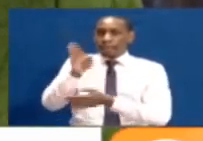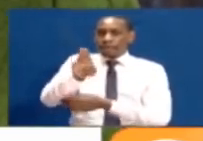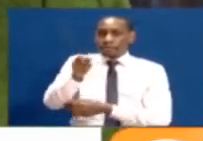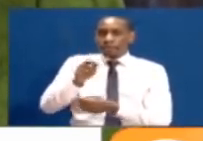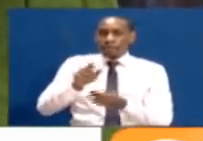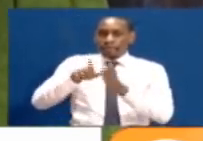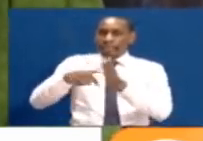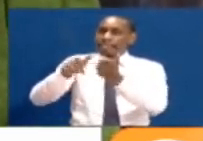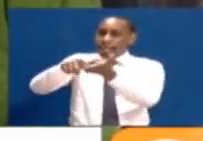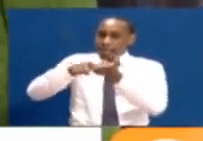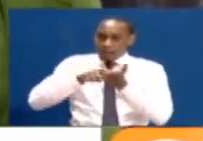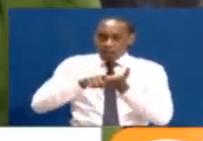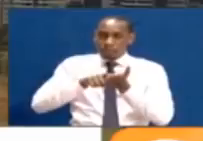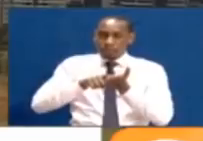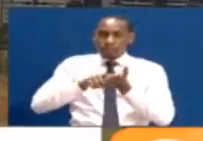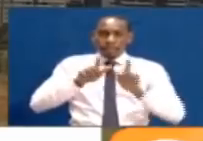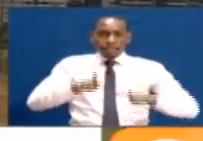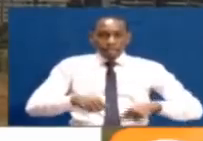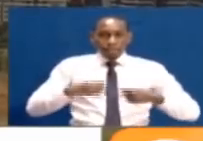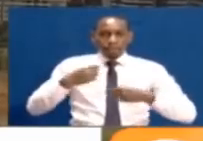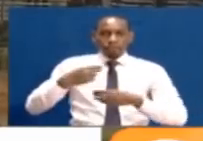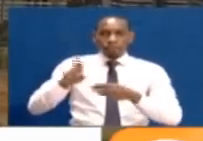unakuja tunaishi kwa loans.